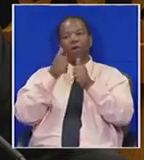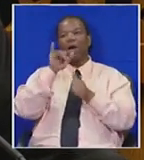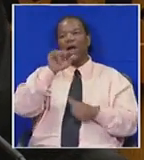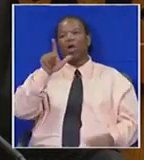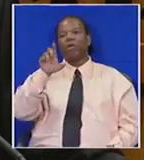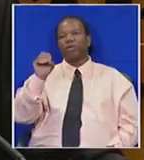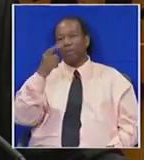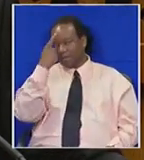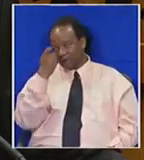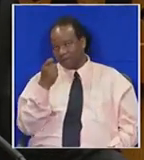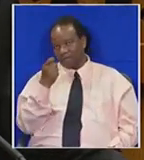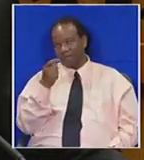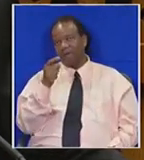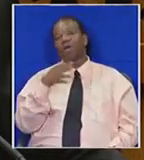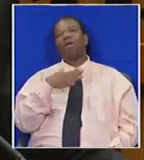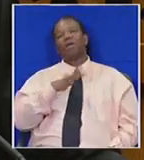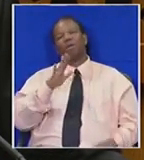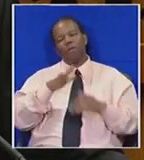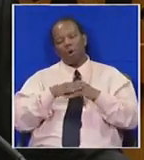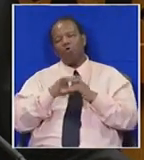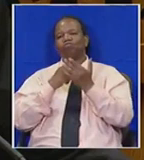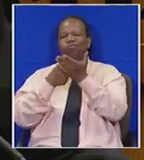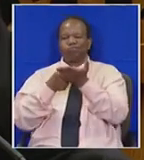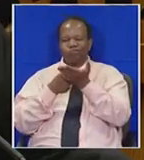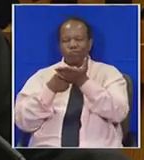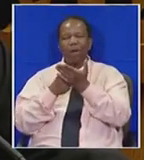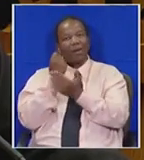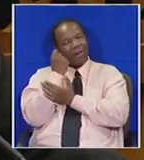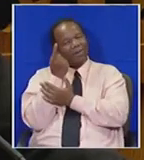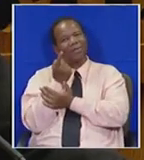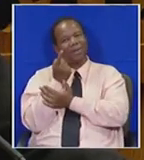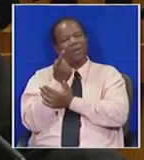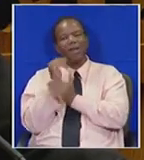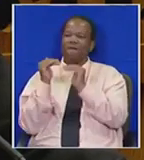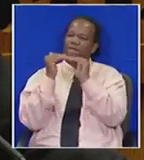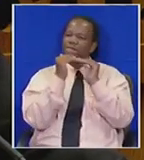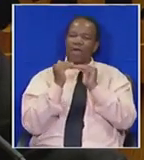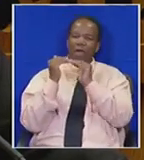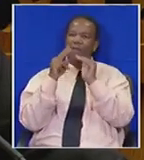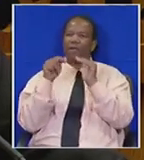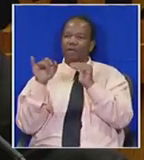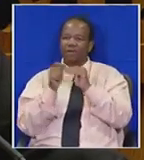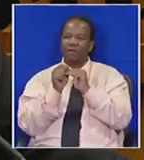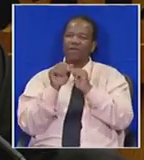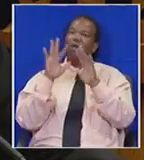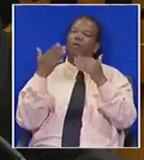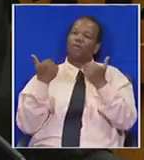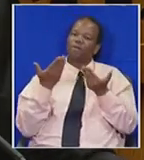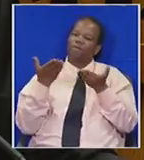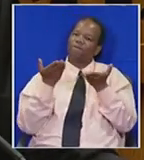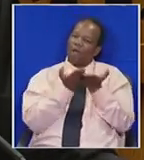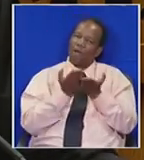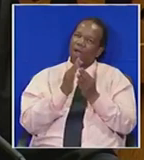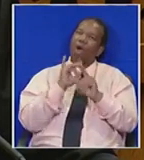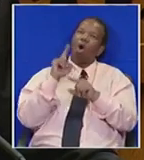his lifelong pursuit of dialogue, understanding, fairness, social justice, and